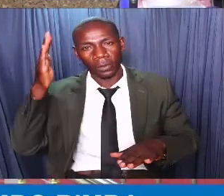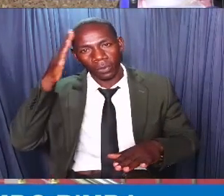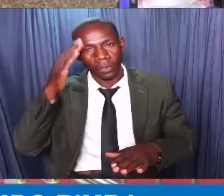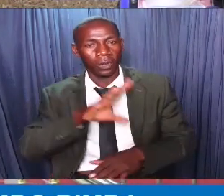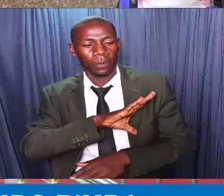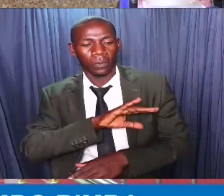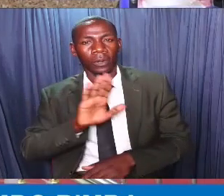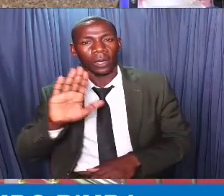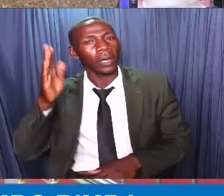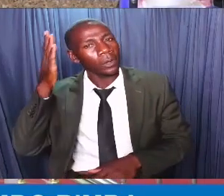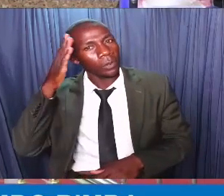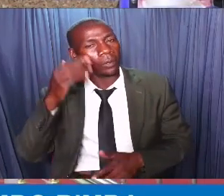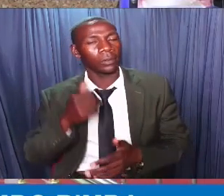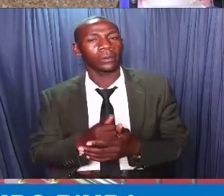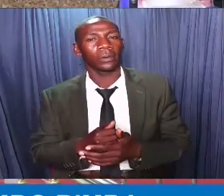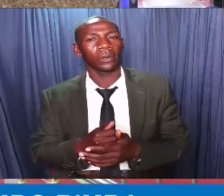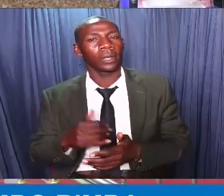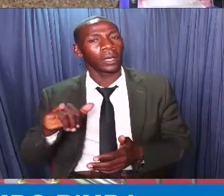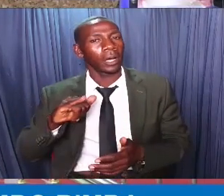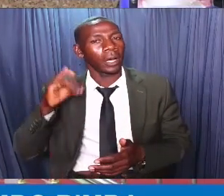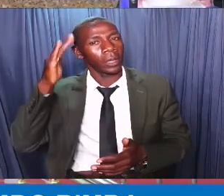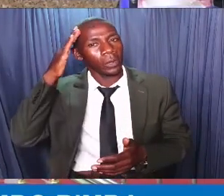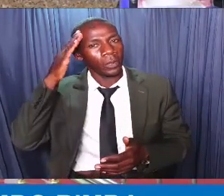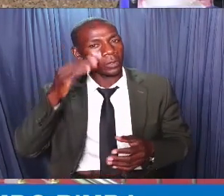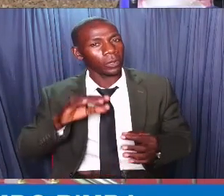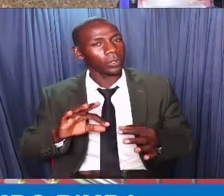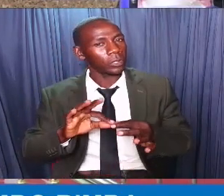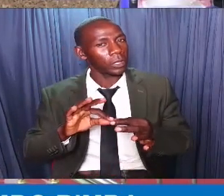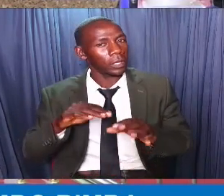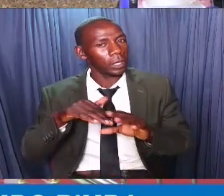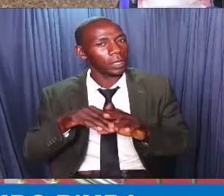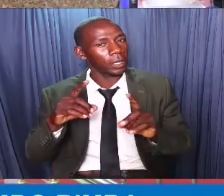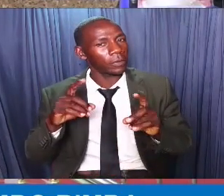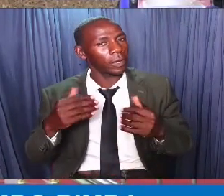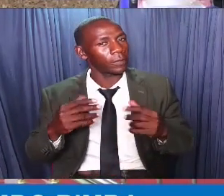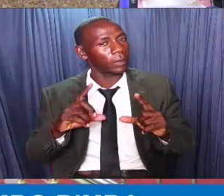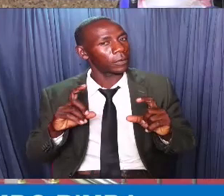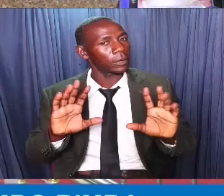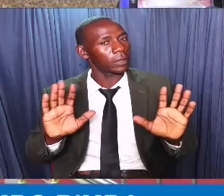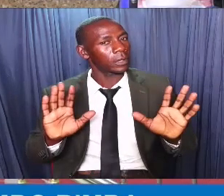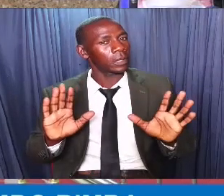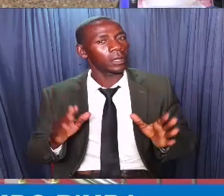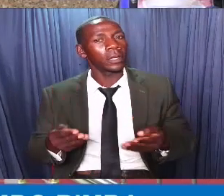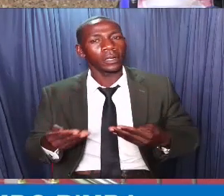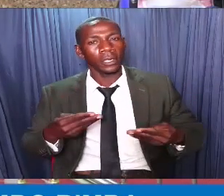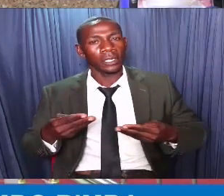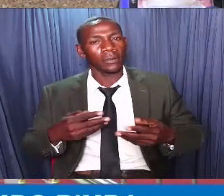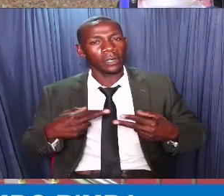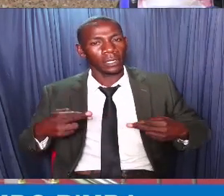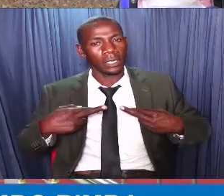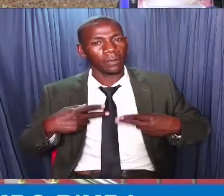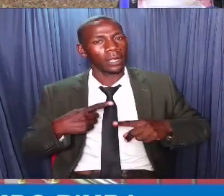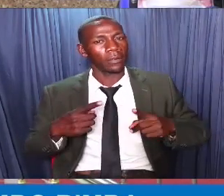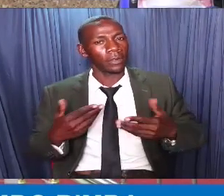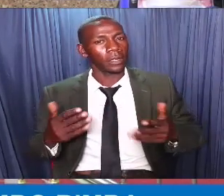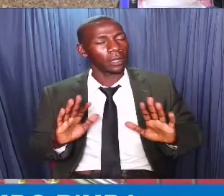yao na yajua. I know their patience. Najua walikuwa hawashirikiani na uongo. I know they never partook in lies. Hawapokei kila neno. They never received every